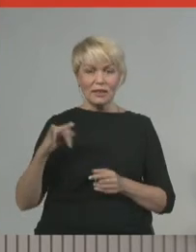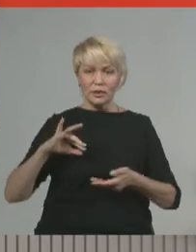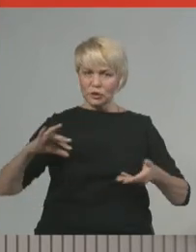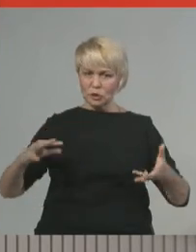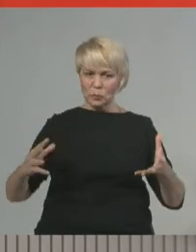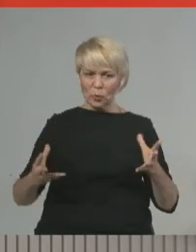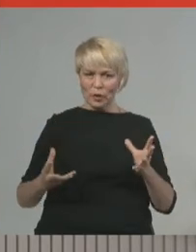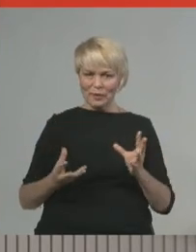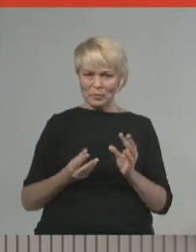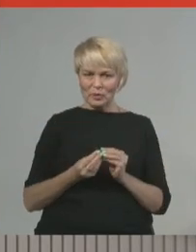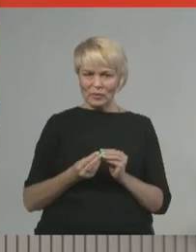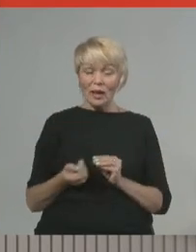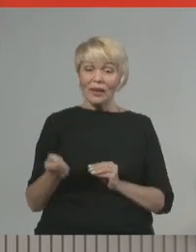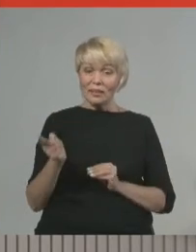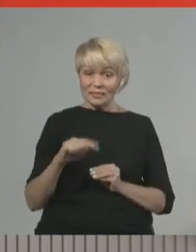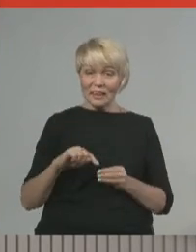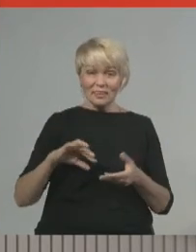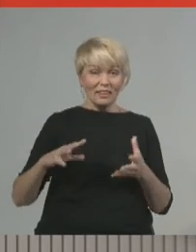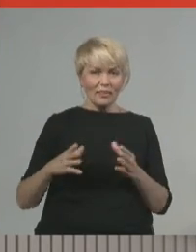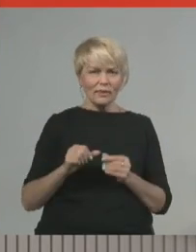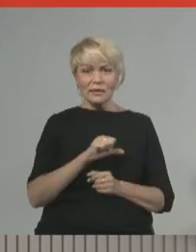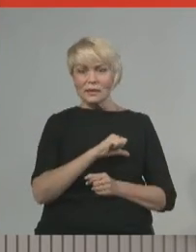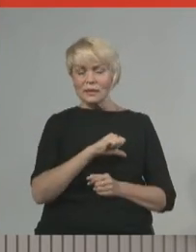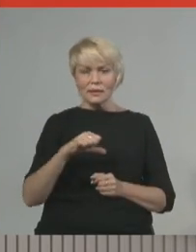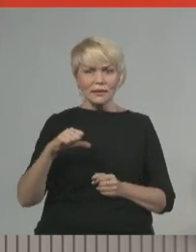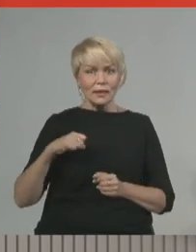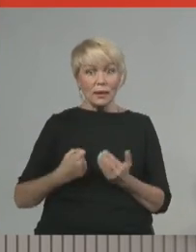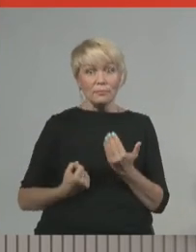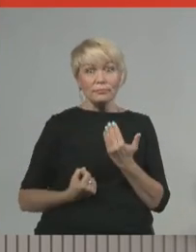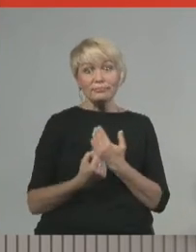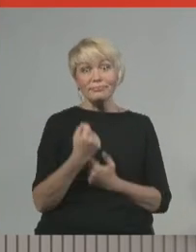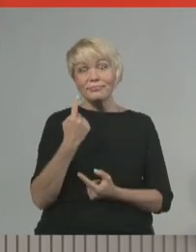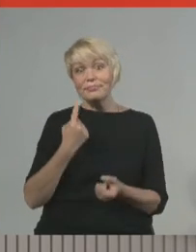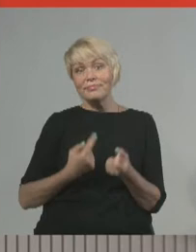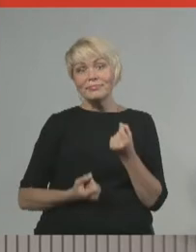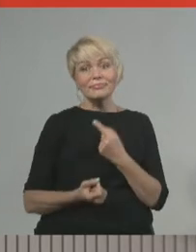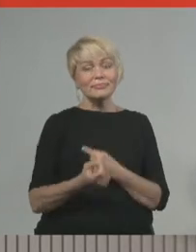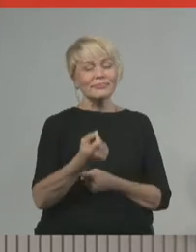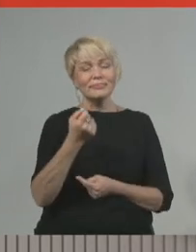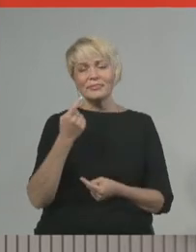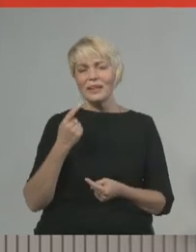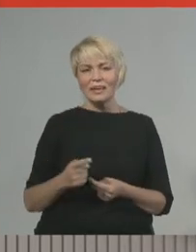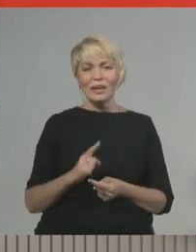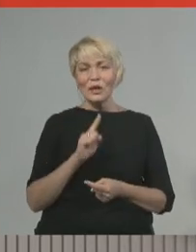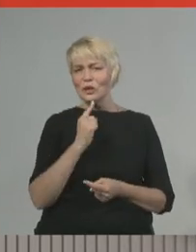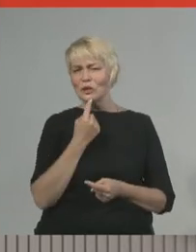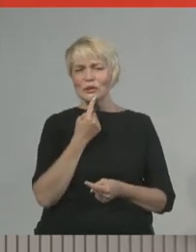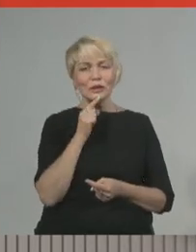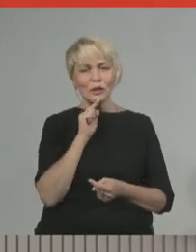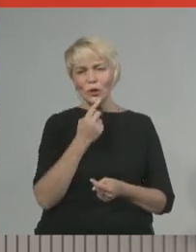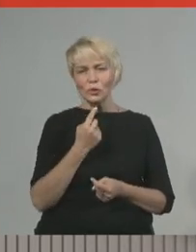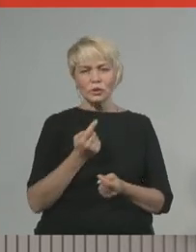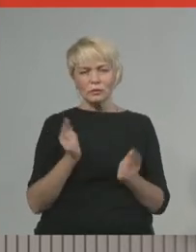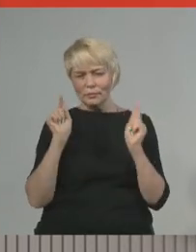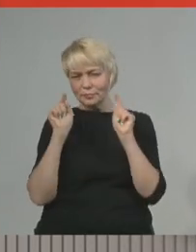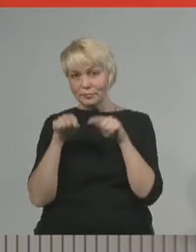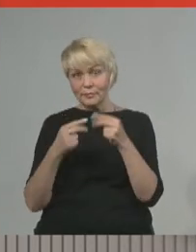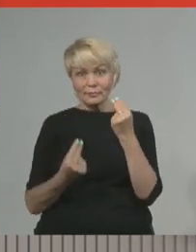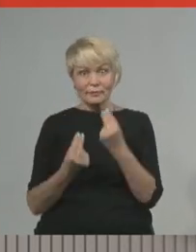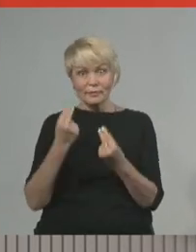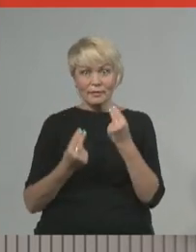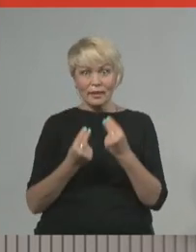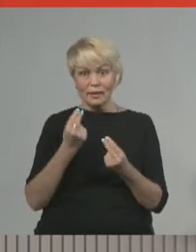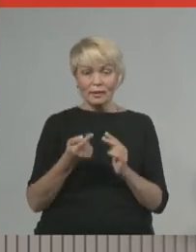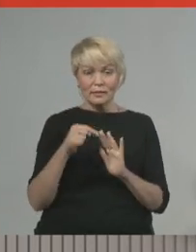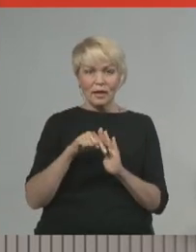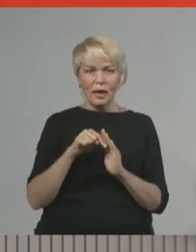some human stories and what they lead to and then the conclusions will be obvious as well you know it's it will be hard